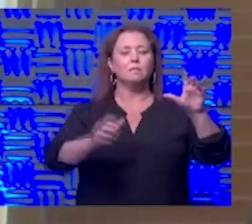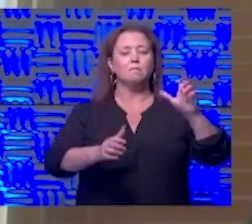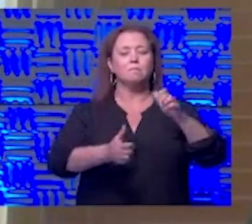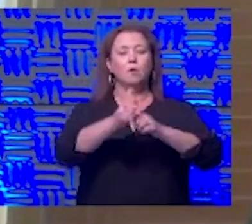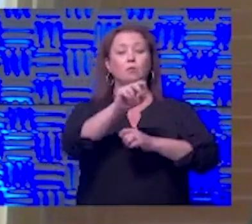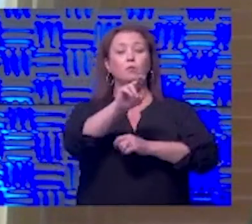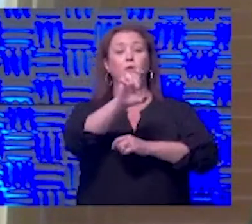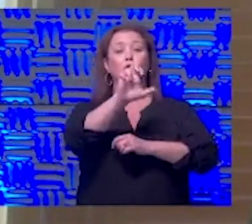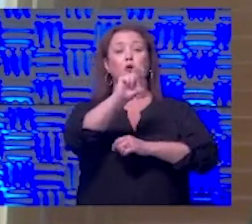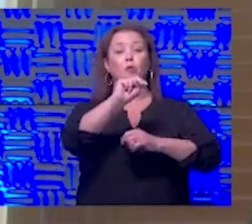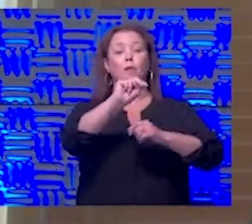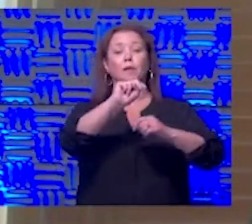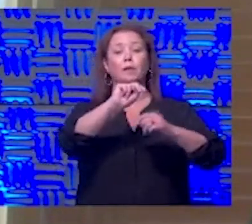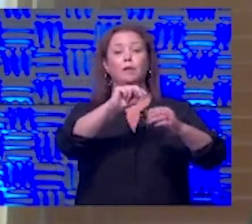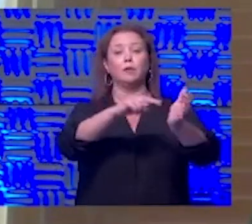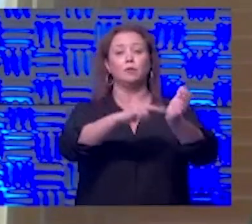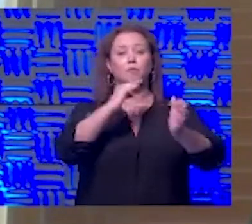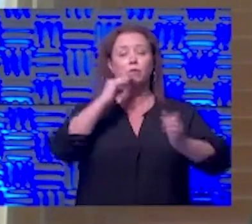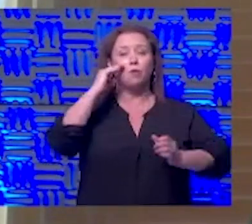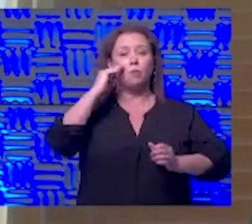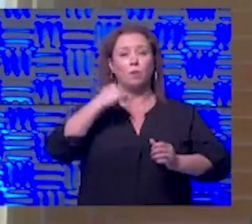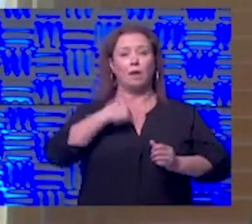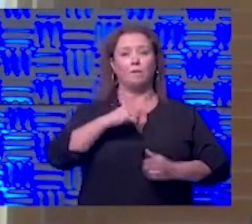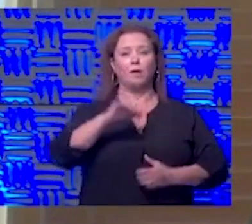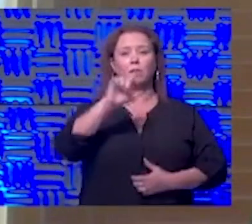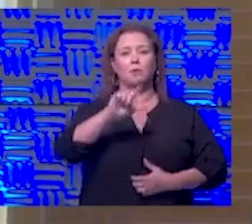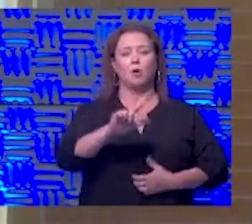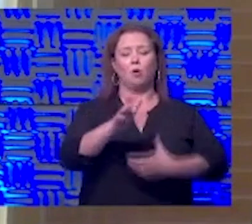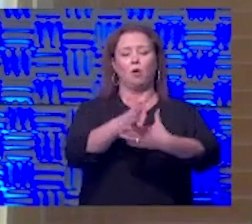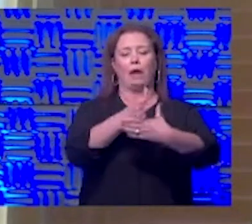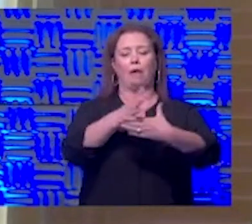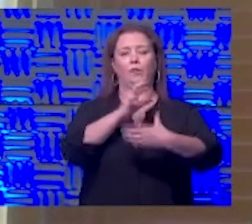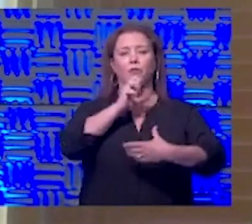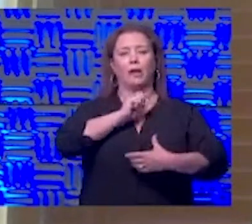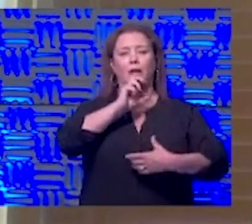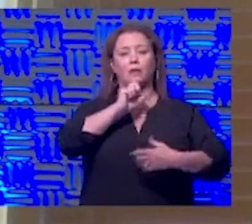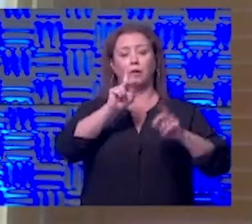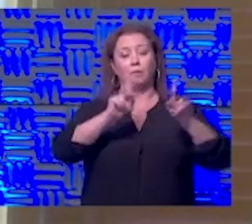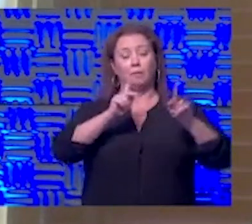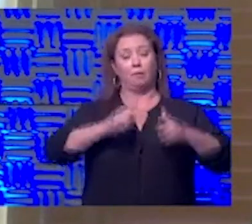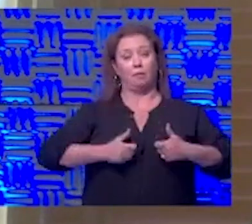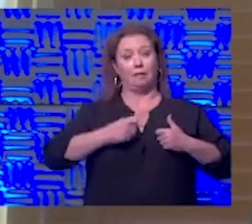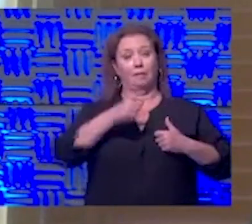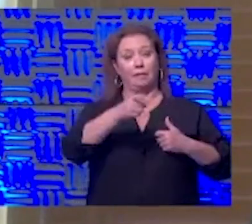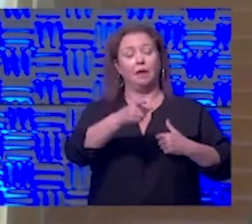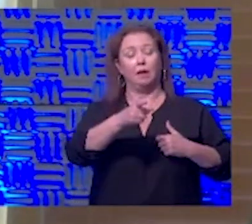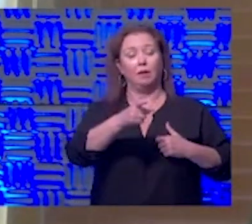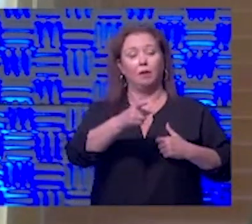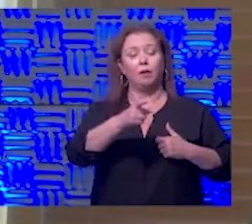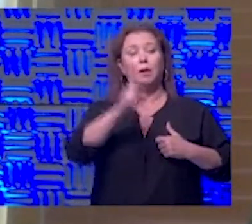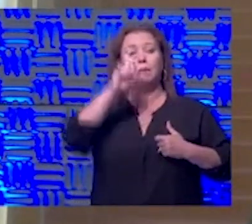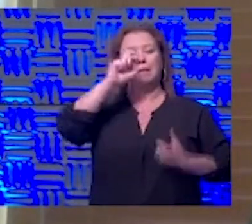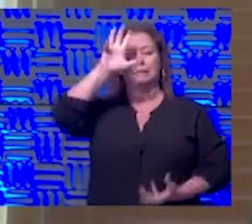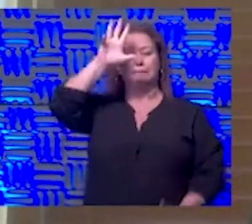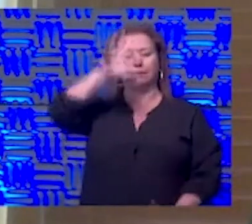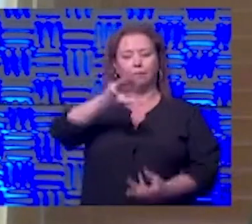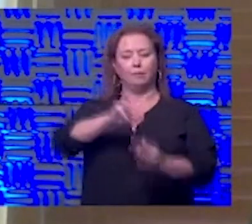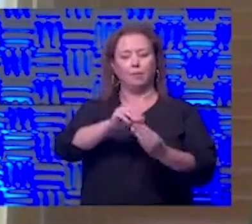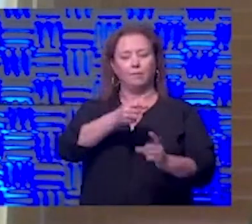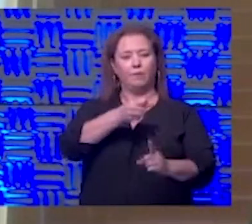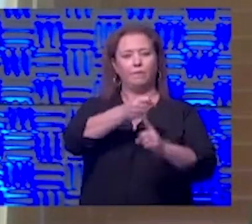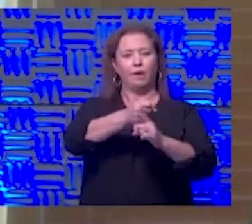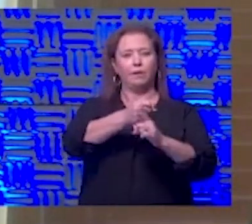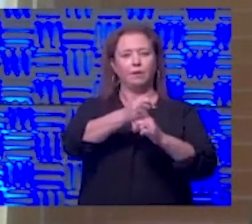we certainly have lower average ages of residents, and that's because of the cumulative effect of those